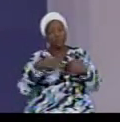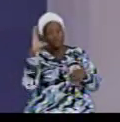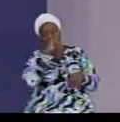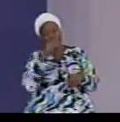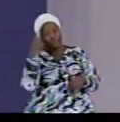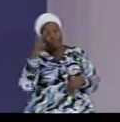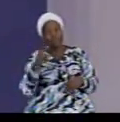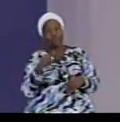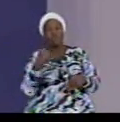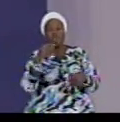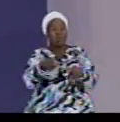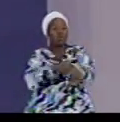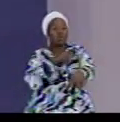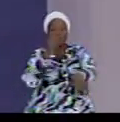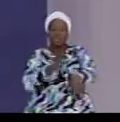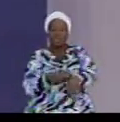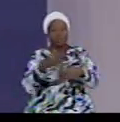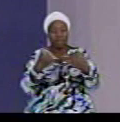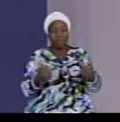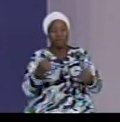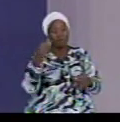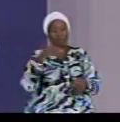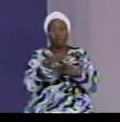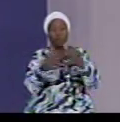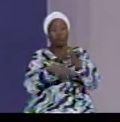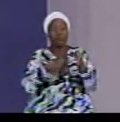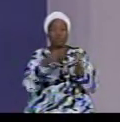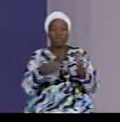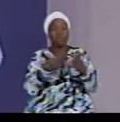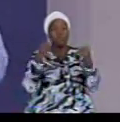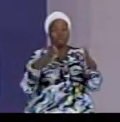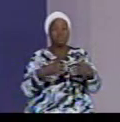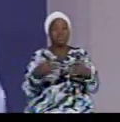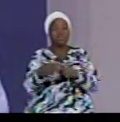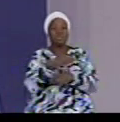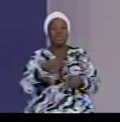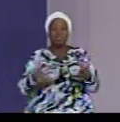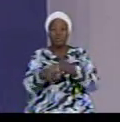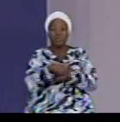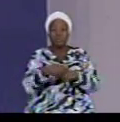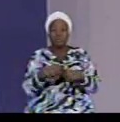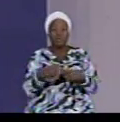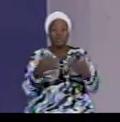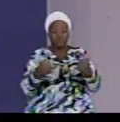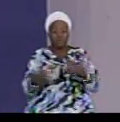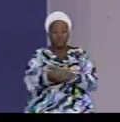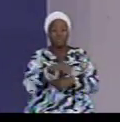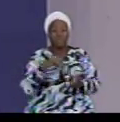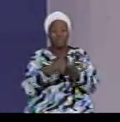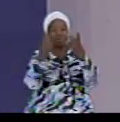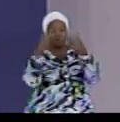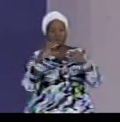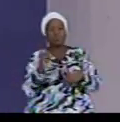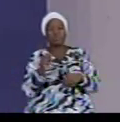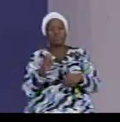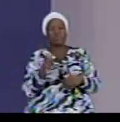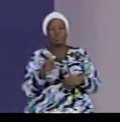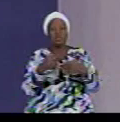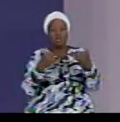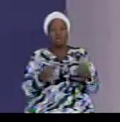for such a long time, all these many days. Today it comes. Raise up your